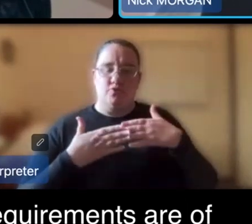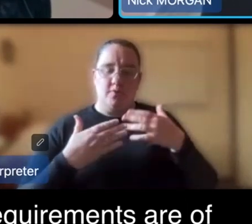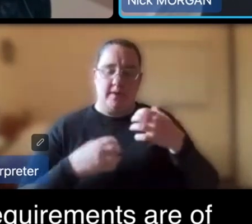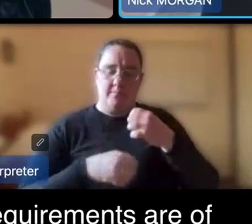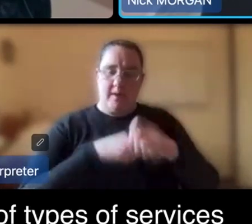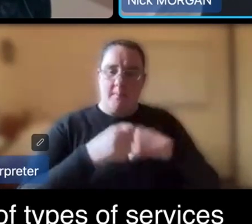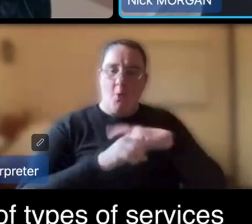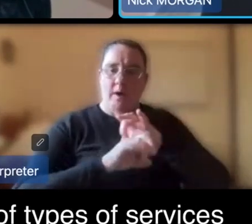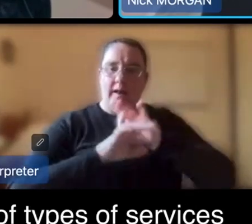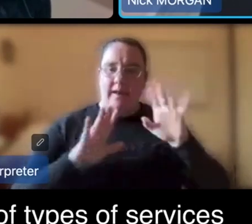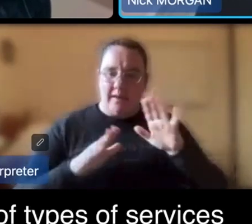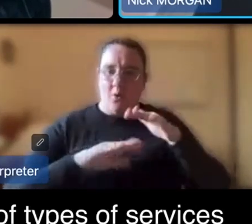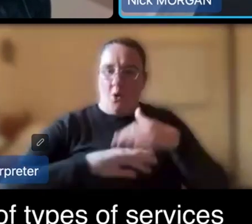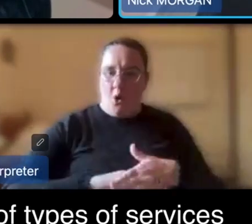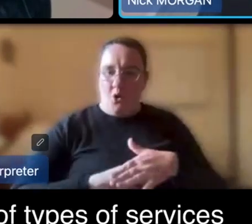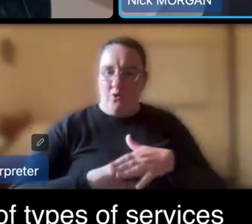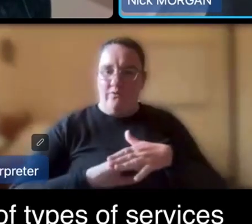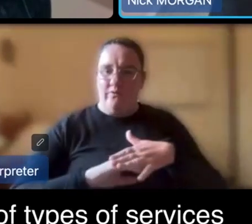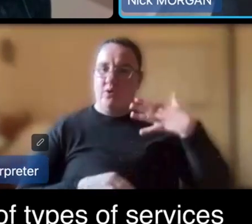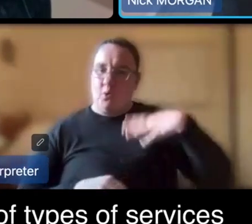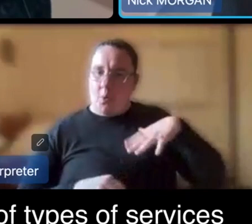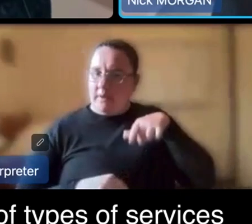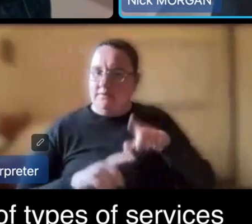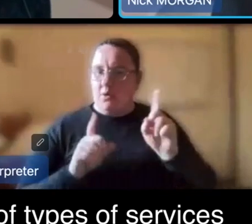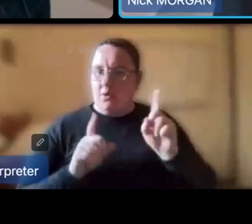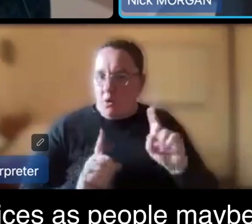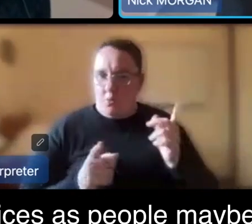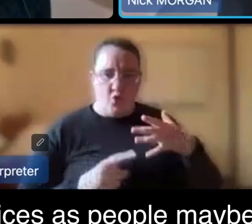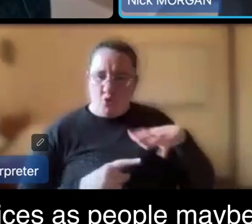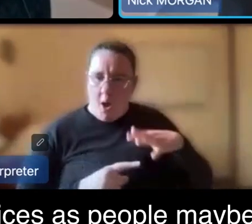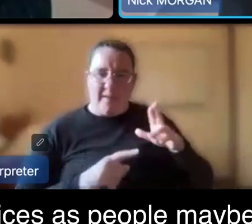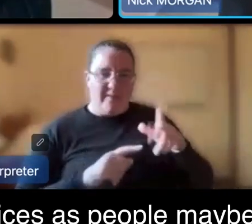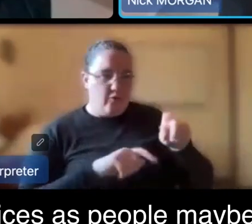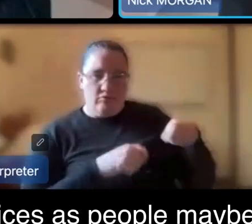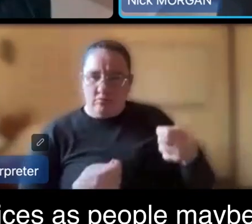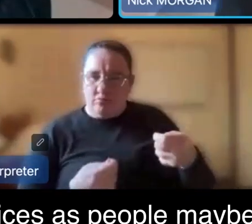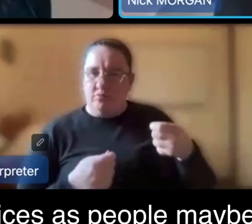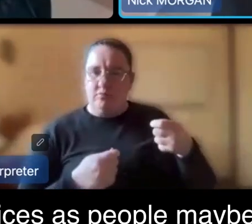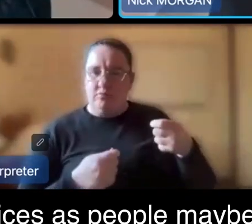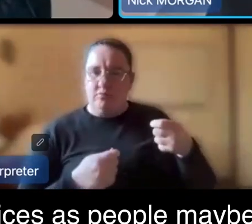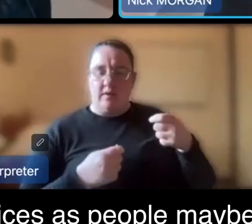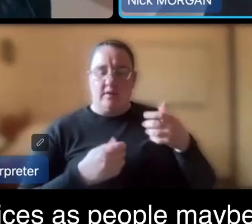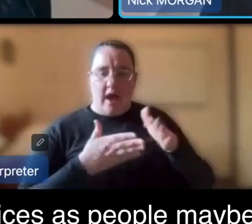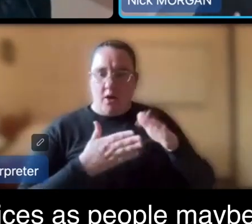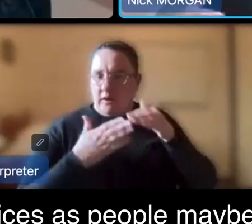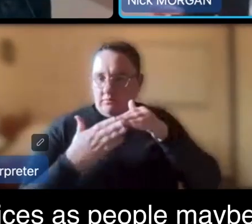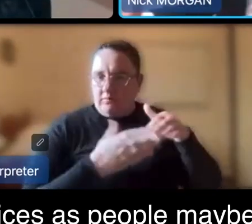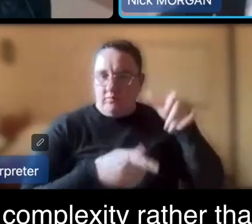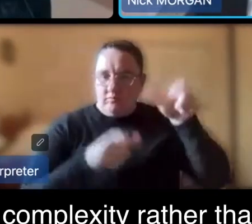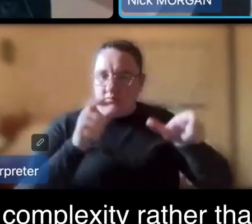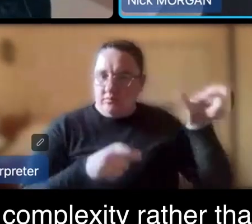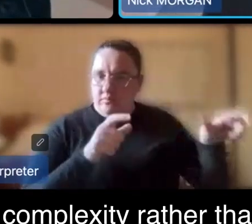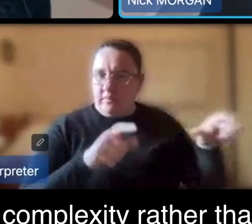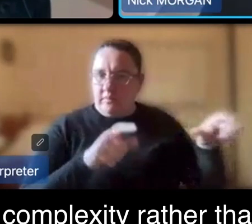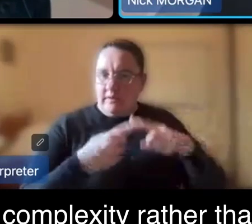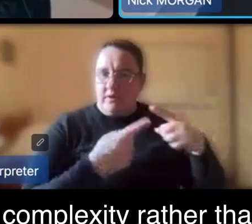the requirements are of providers or different sort of types of services or different categories of services as people maybe